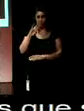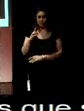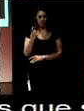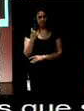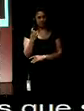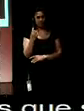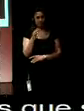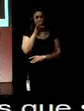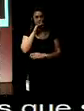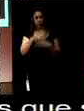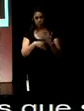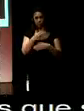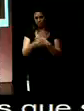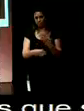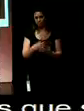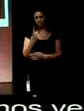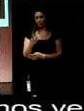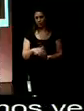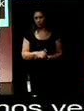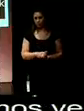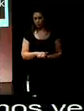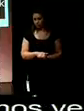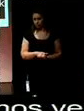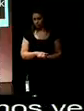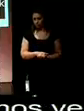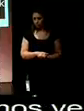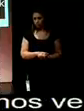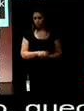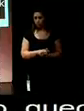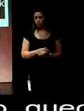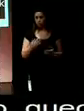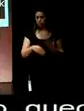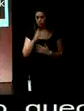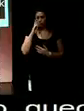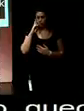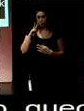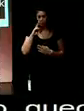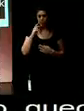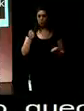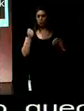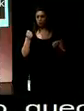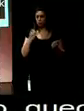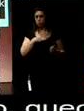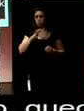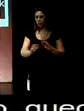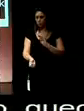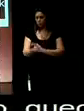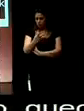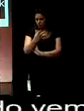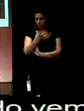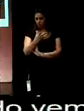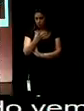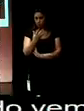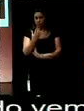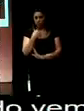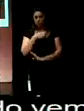I mean, when you look at the potential that we can create when we invite more people